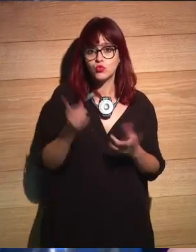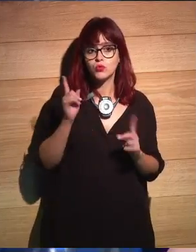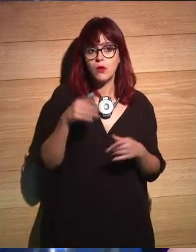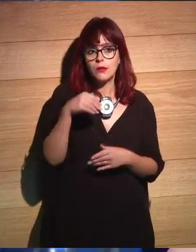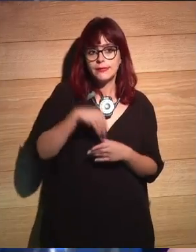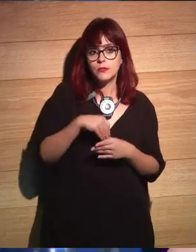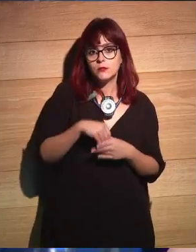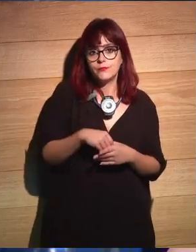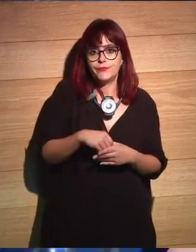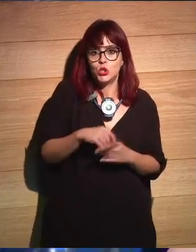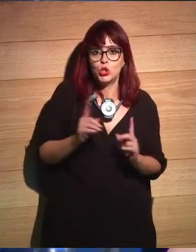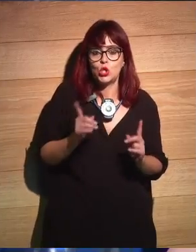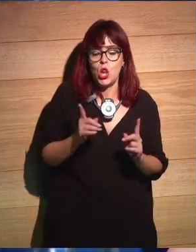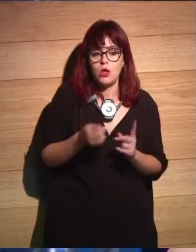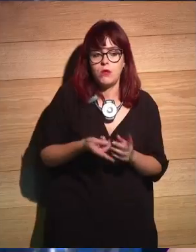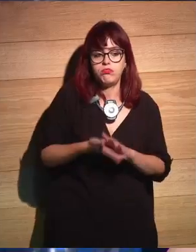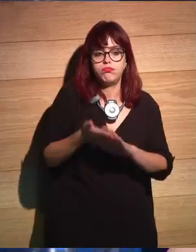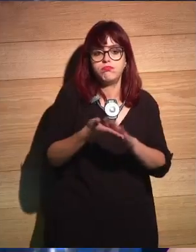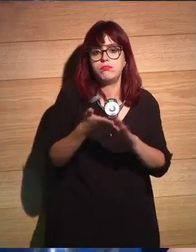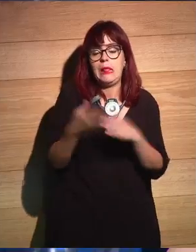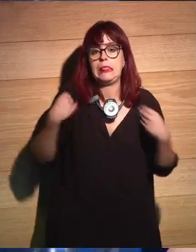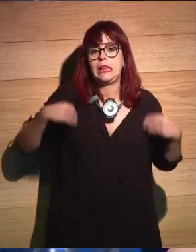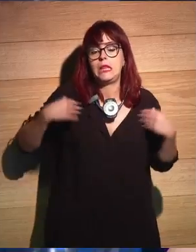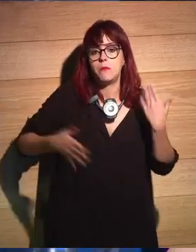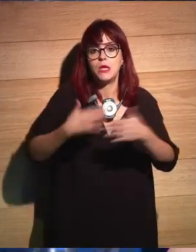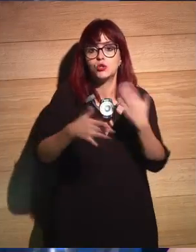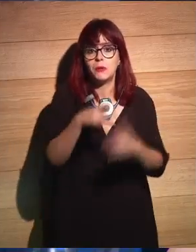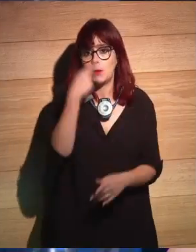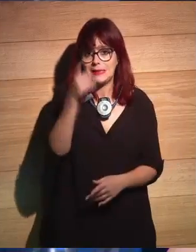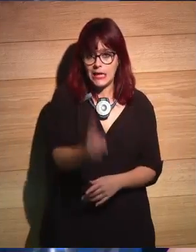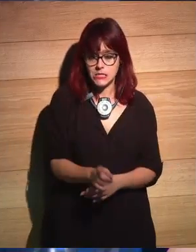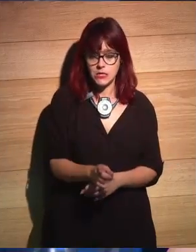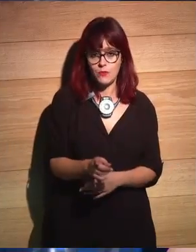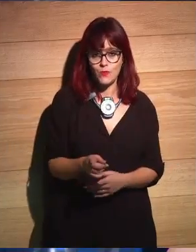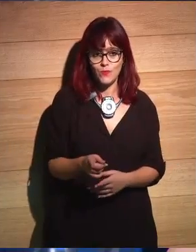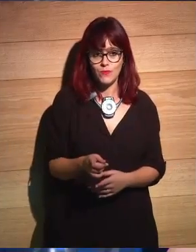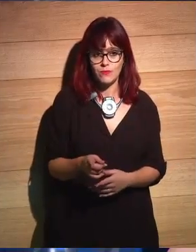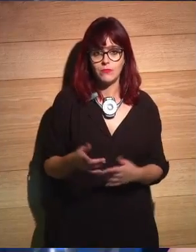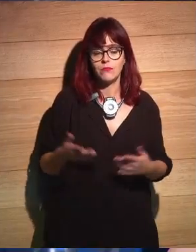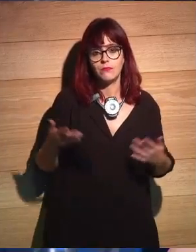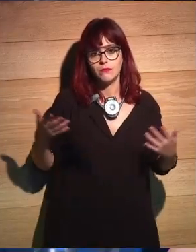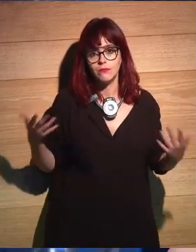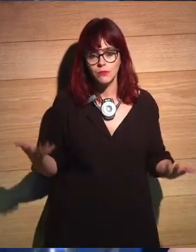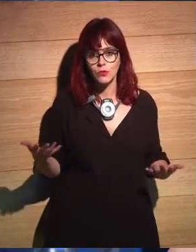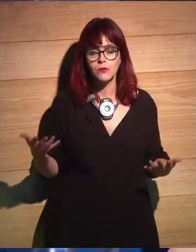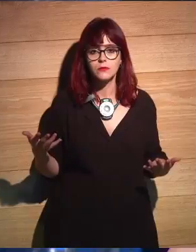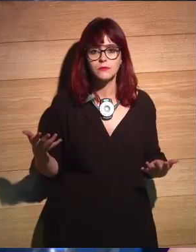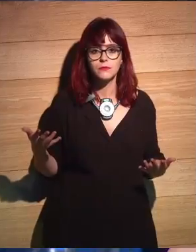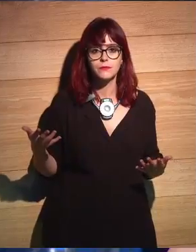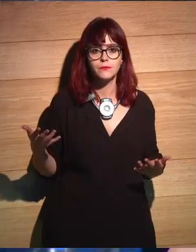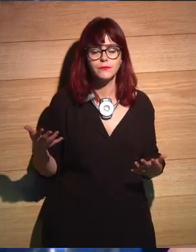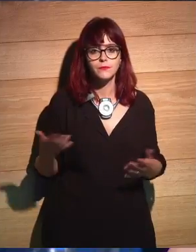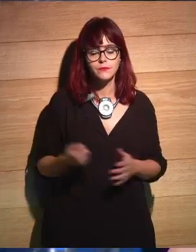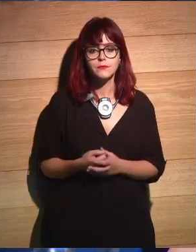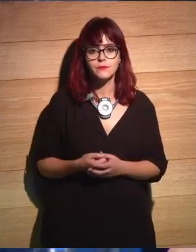us have inside. If you're just writing about something that is entertainment,